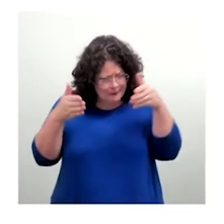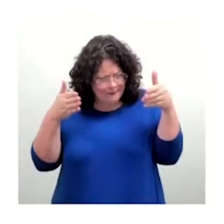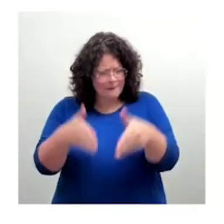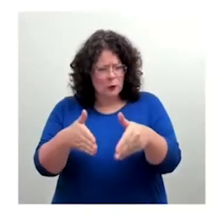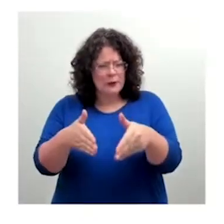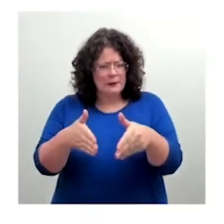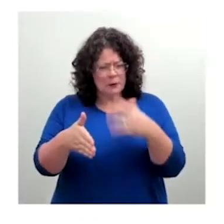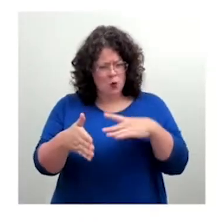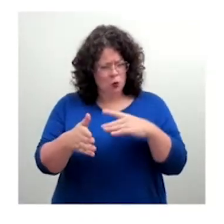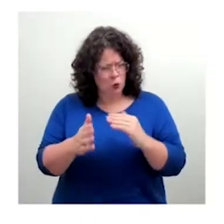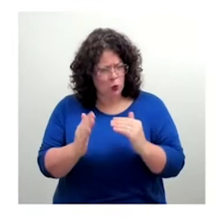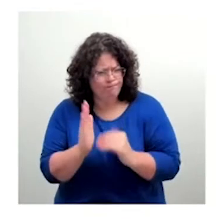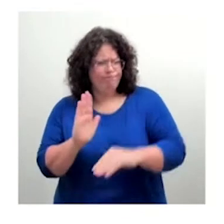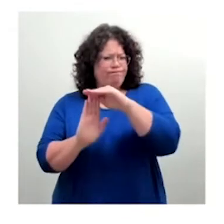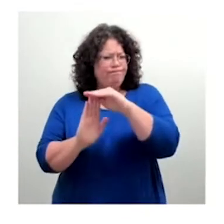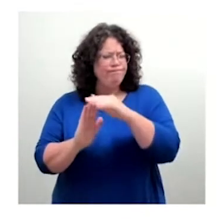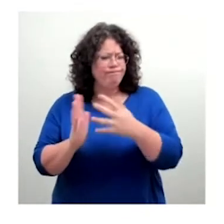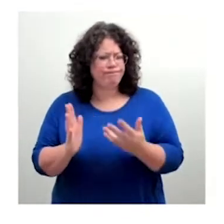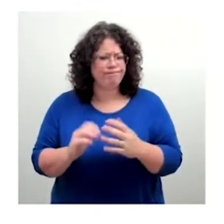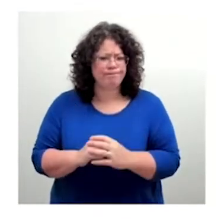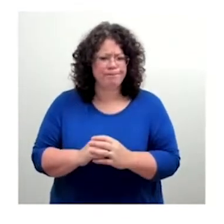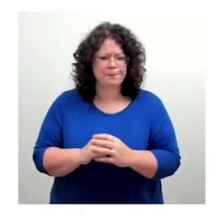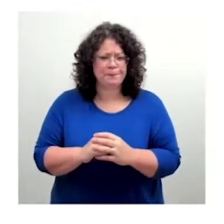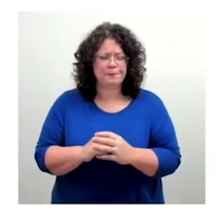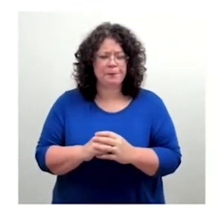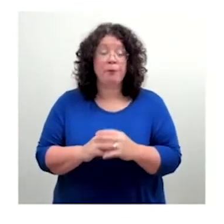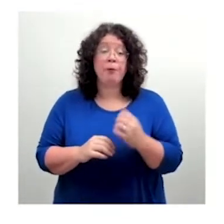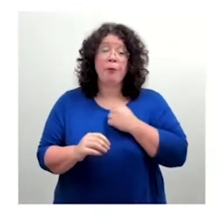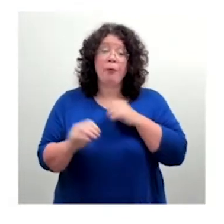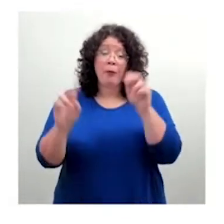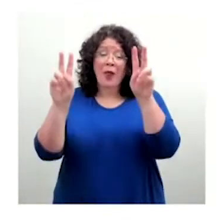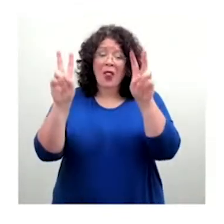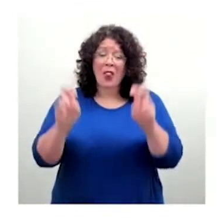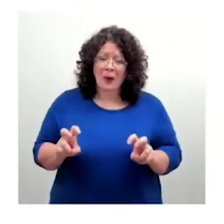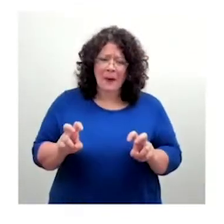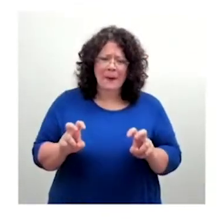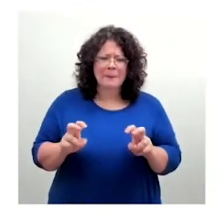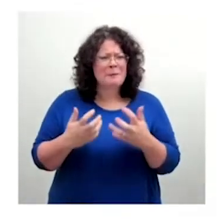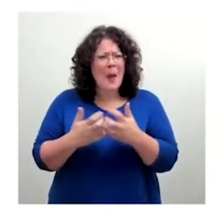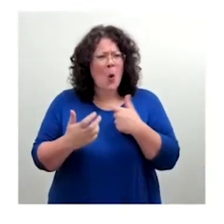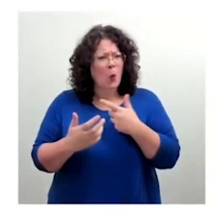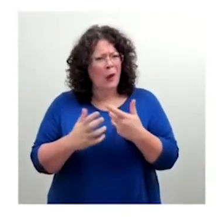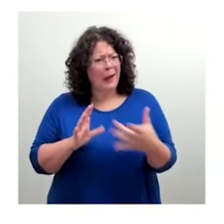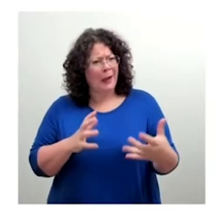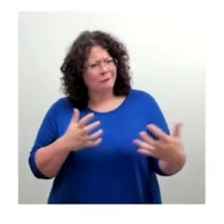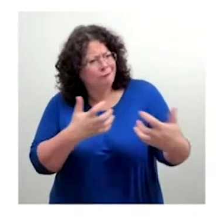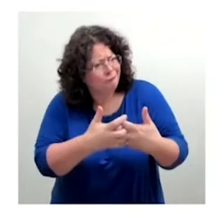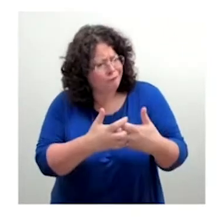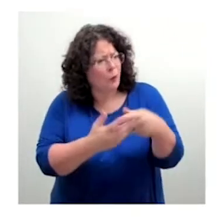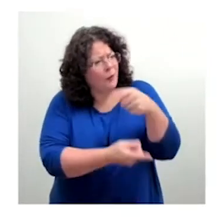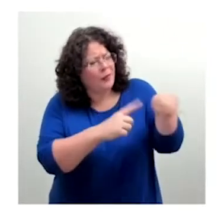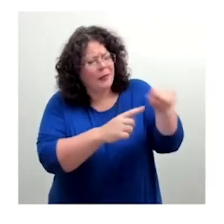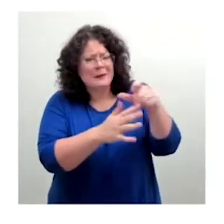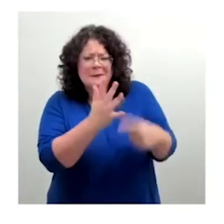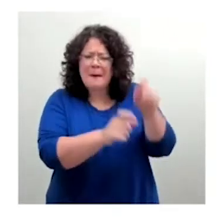got 5 guiding themes for the strategy. One is supporting independent living.